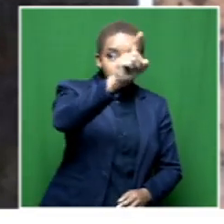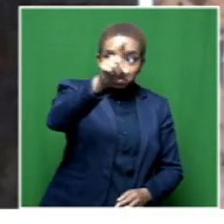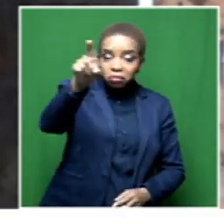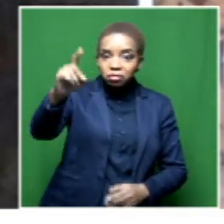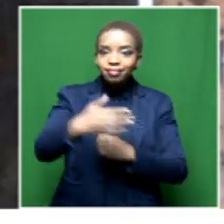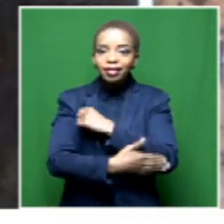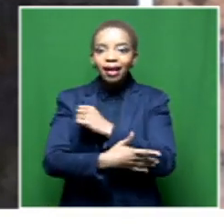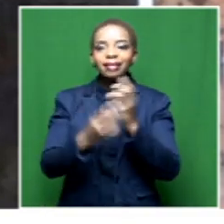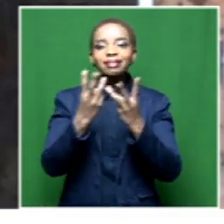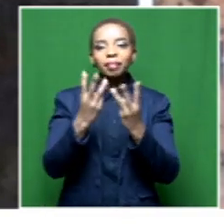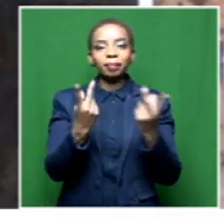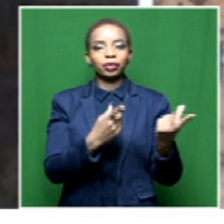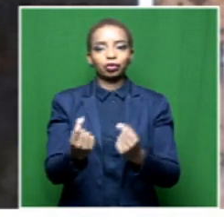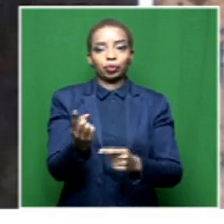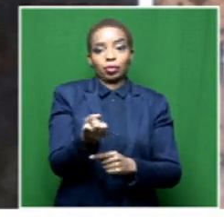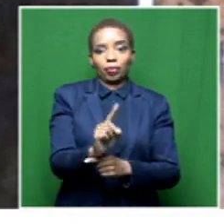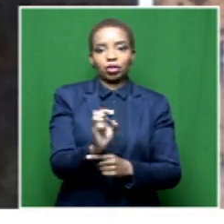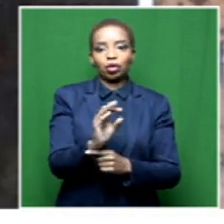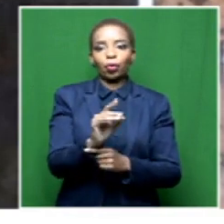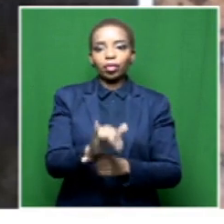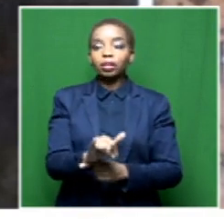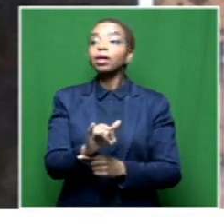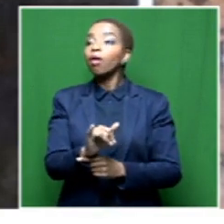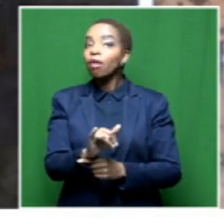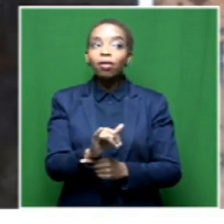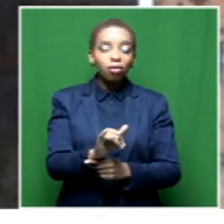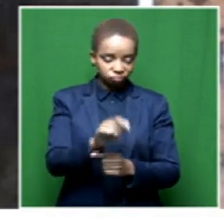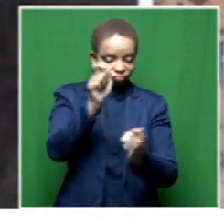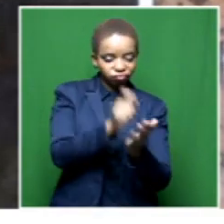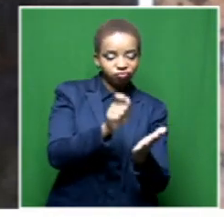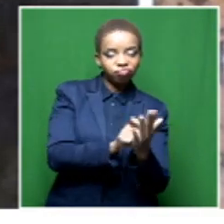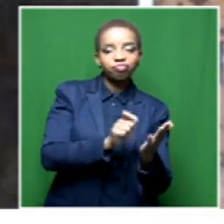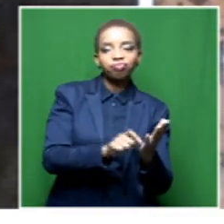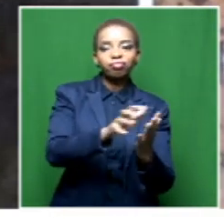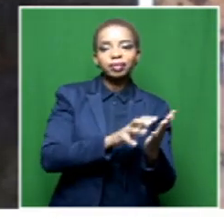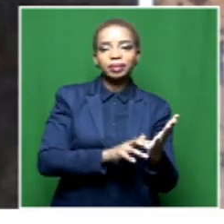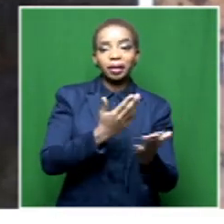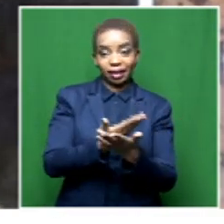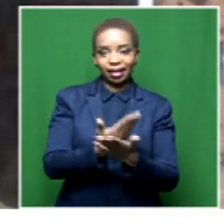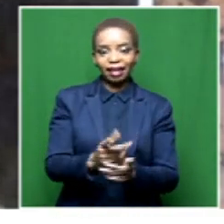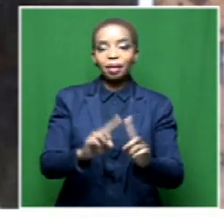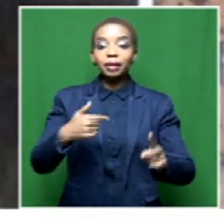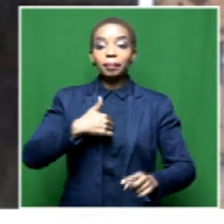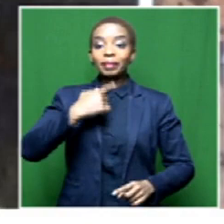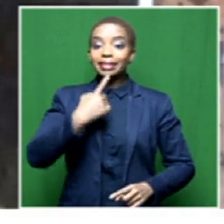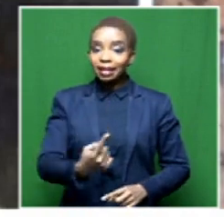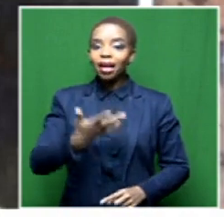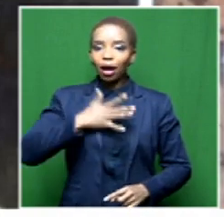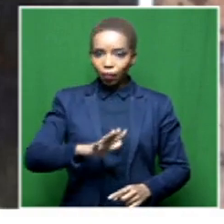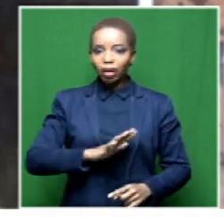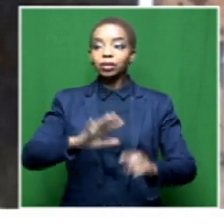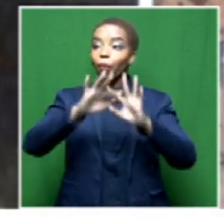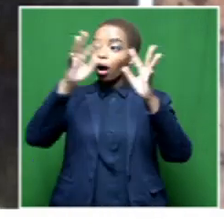what other people in other countries are doing, so that I can get stories to write about. Because if I say I want to inspire the whole world, but I end up in South